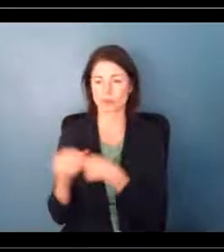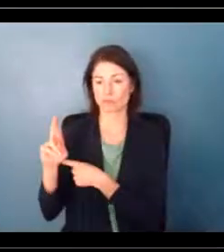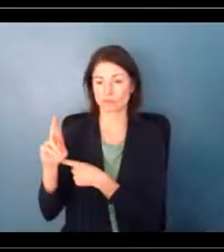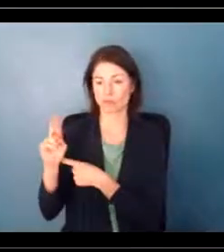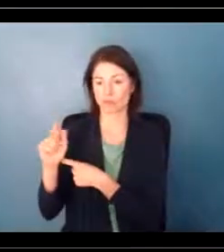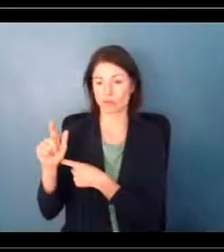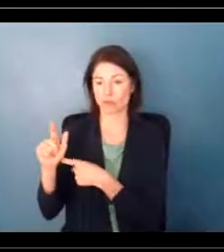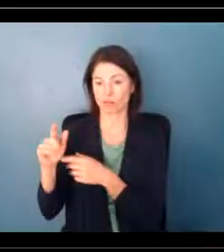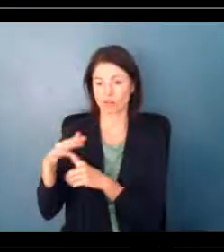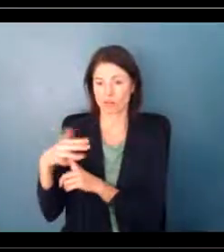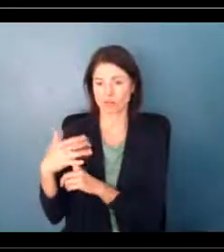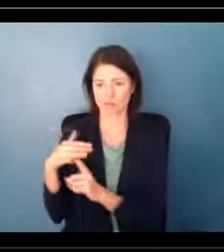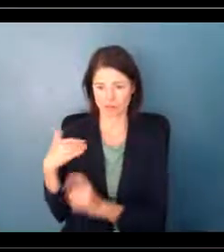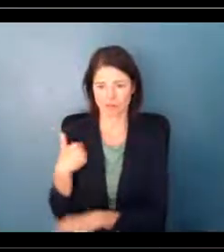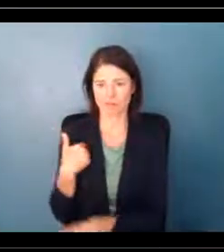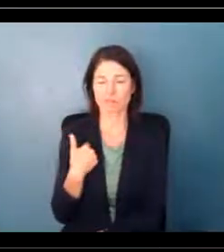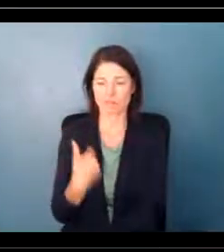where,